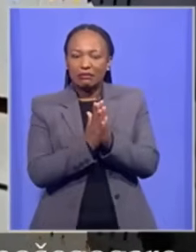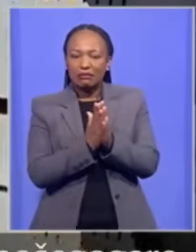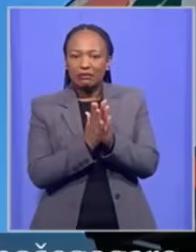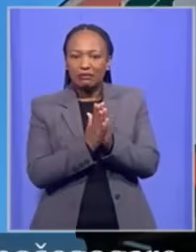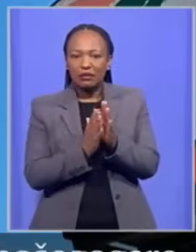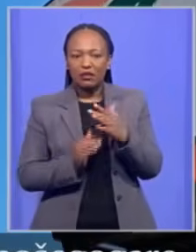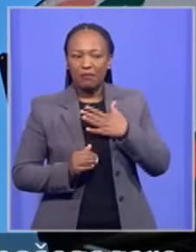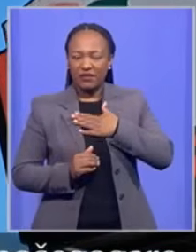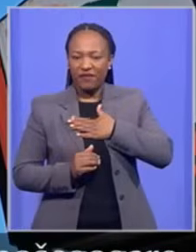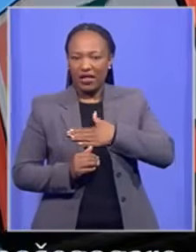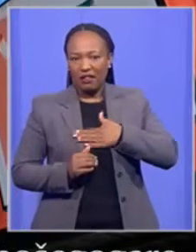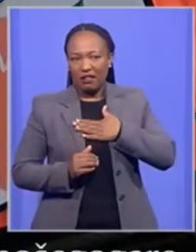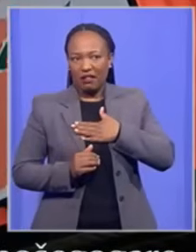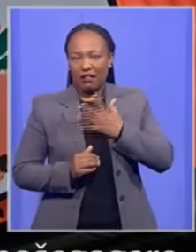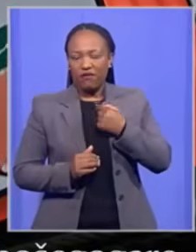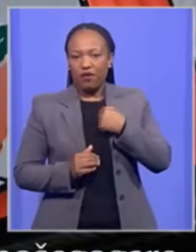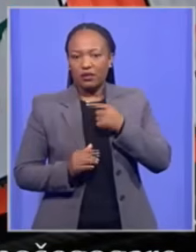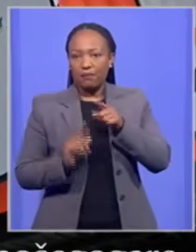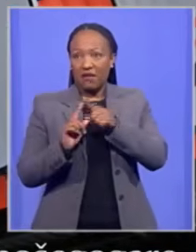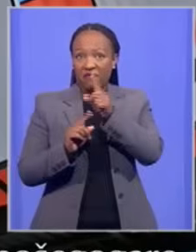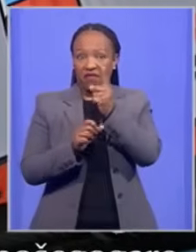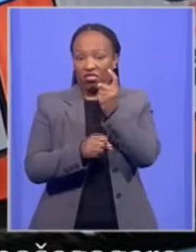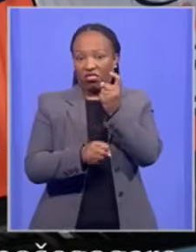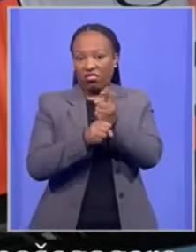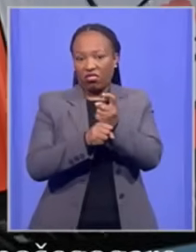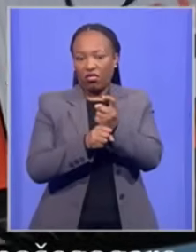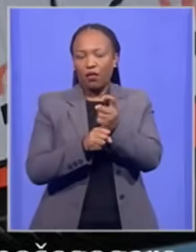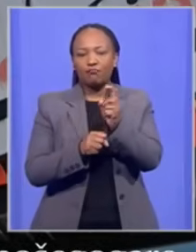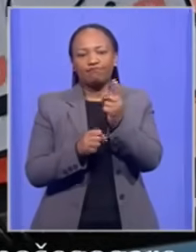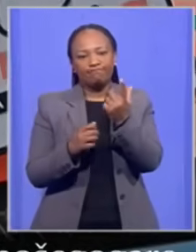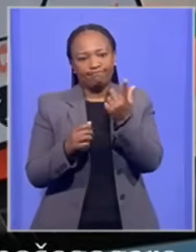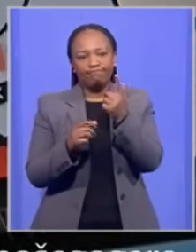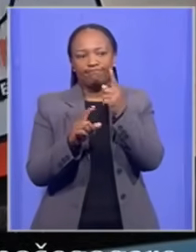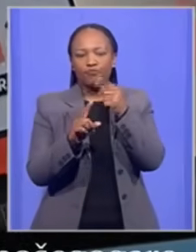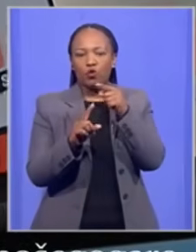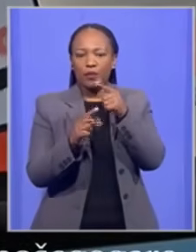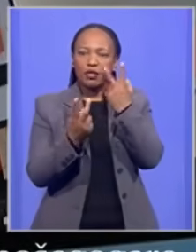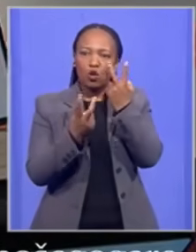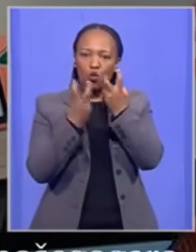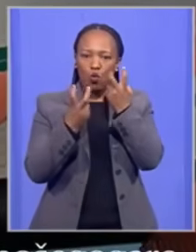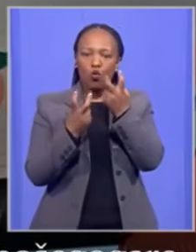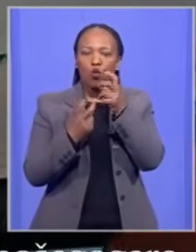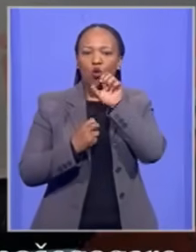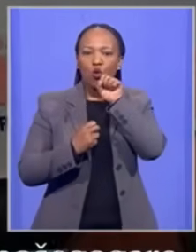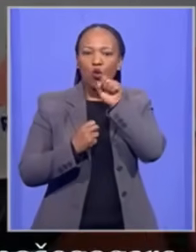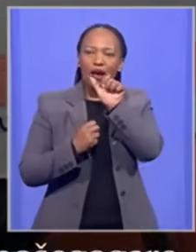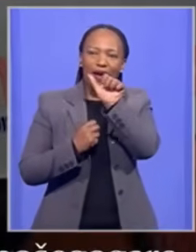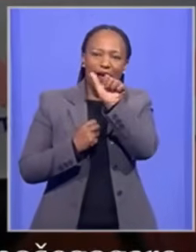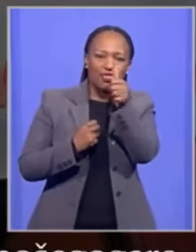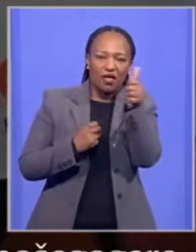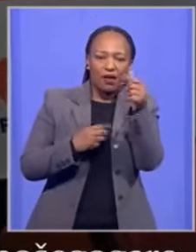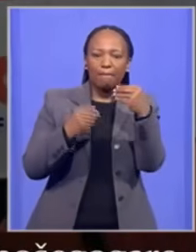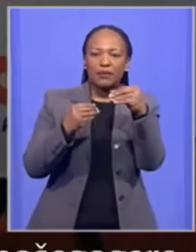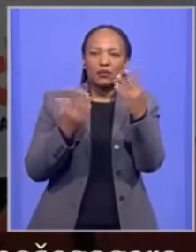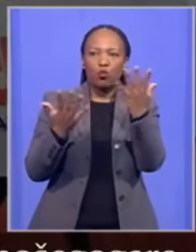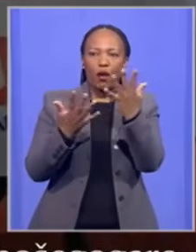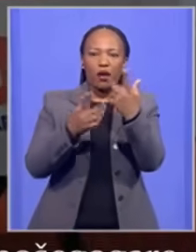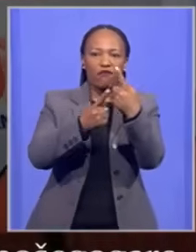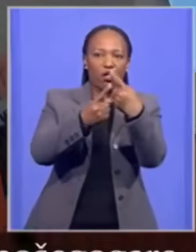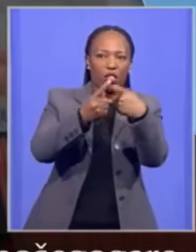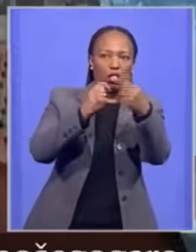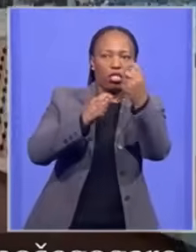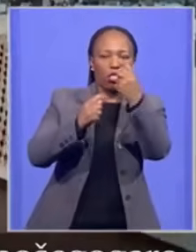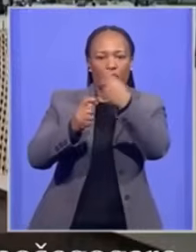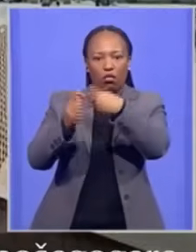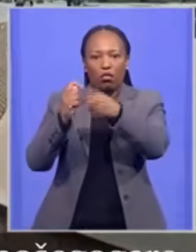gore ba nyakega gona se re ka go se dira sa rena ke gore re kgone go nyakela dinamune tša go tswa ga borena re di kry-ele mebaraka e mengwe go na le ditshepišo di